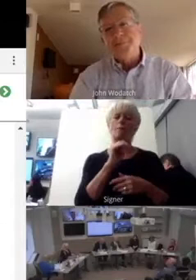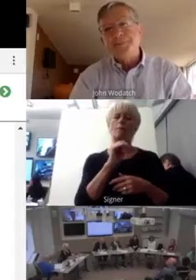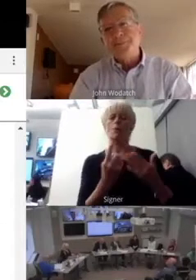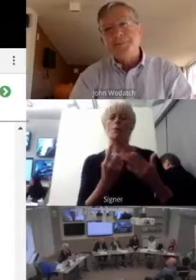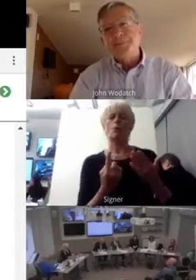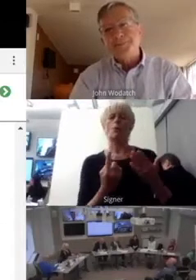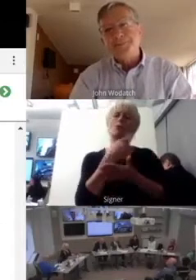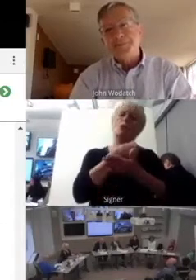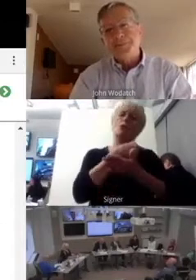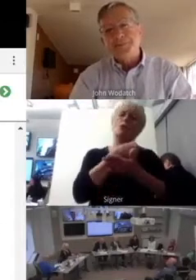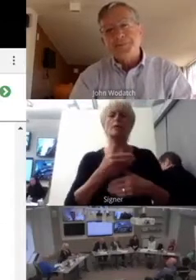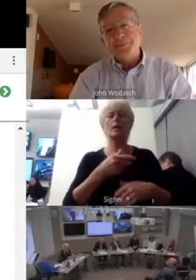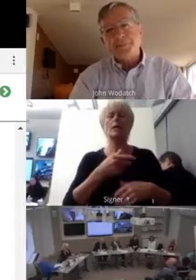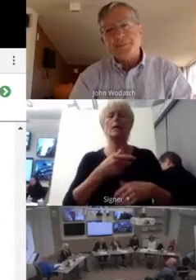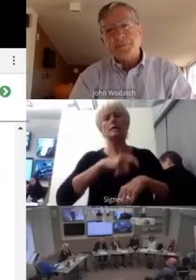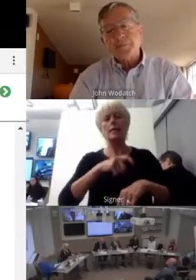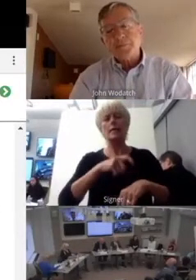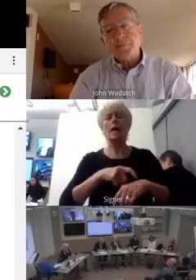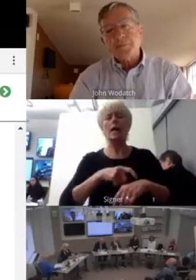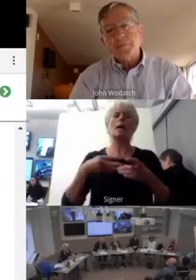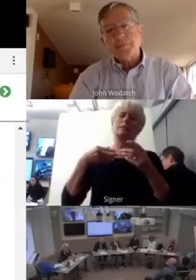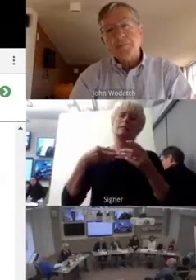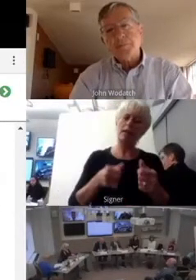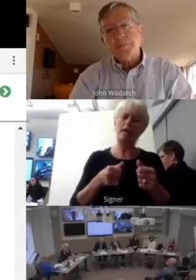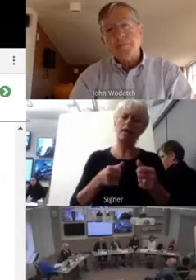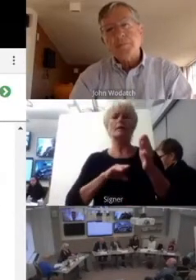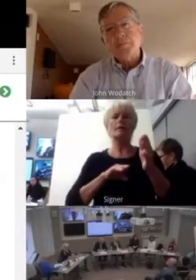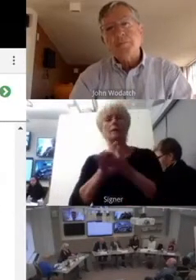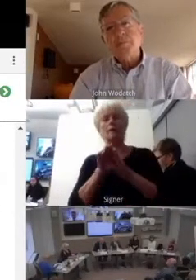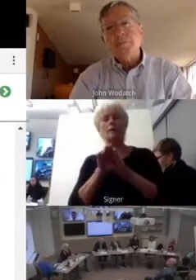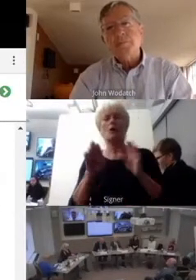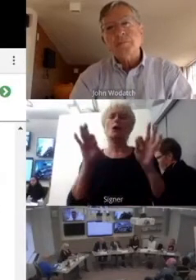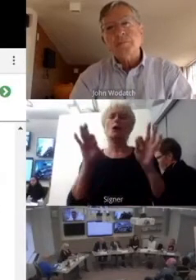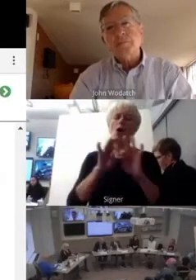developing cost-benefit analysis, it adds time.